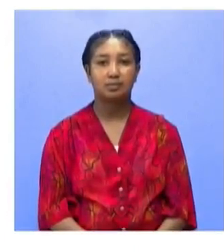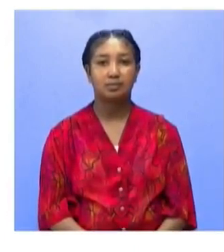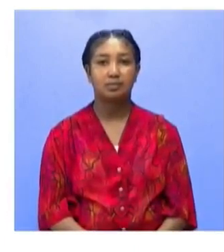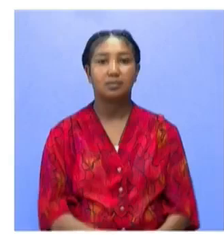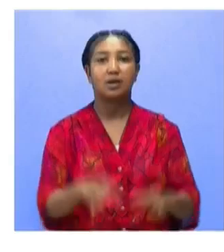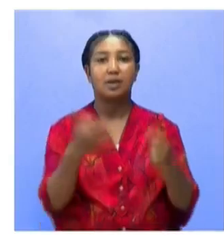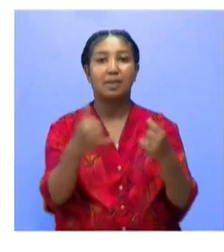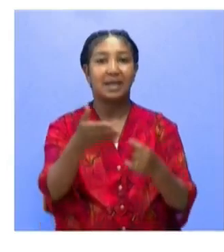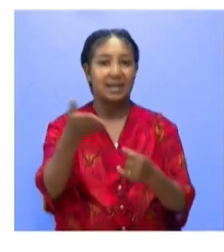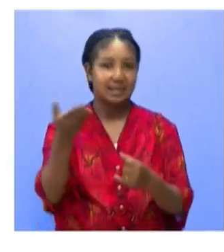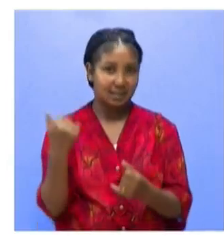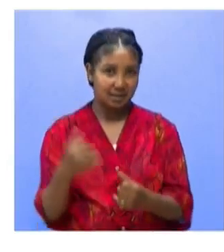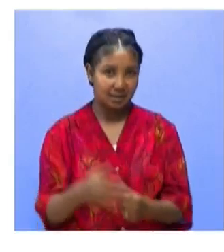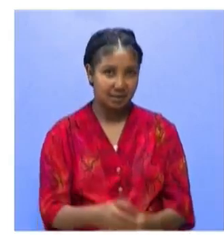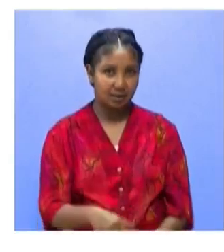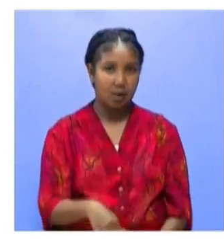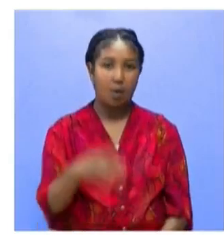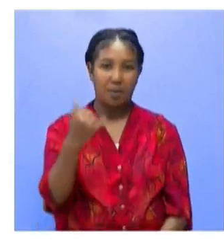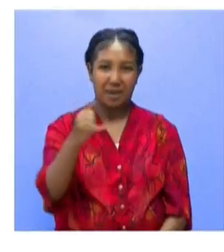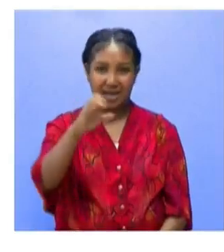played